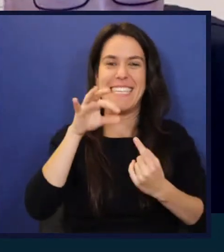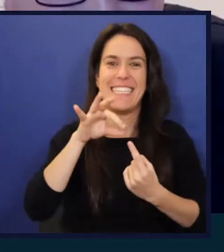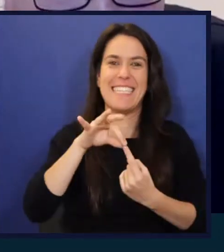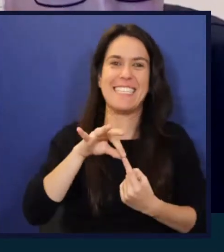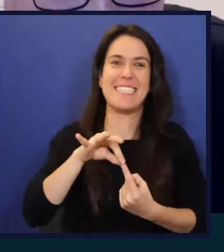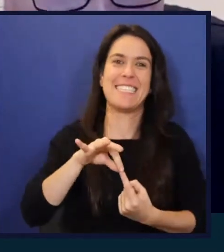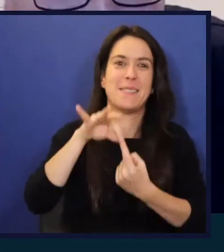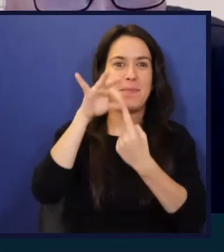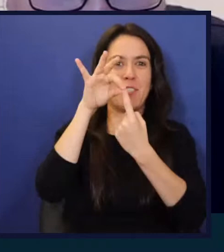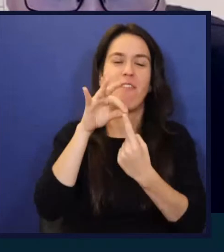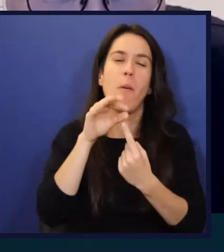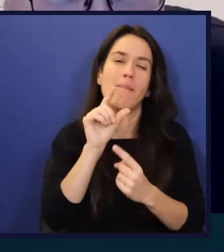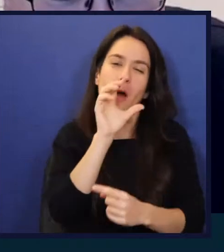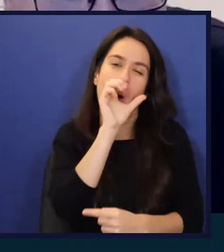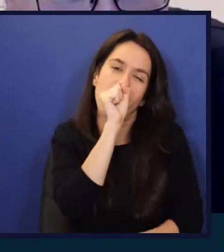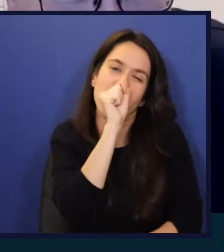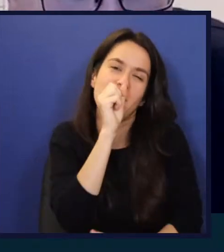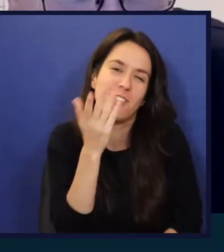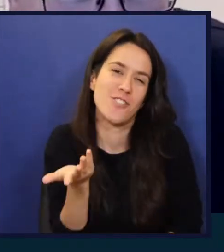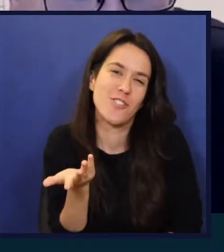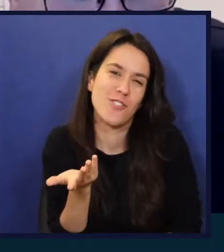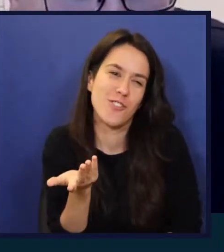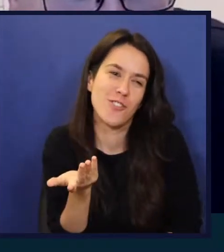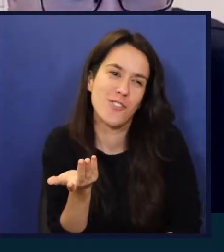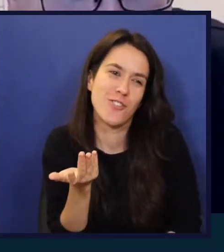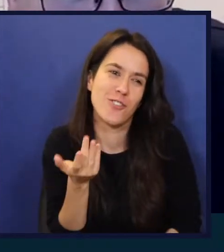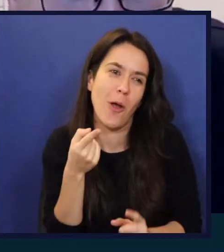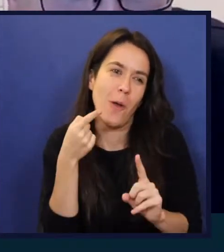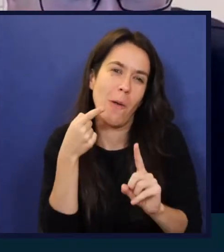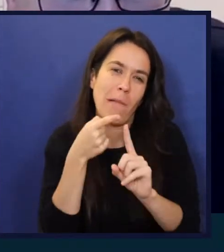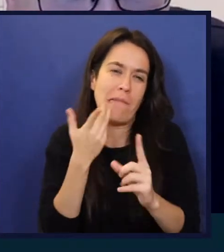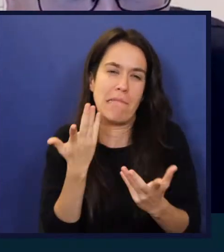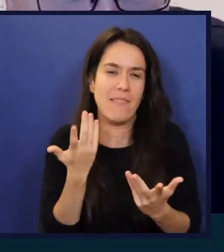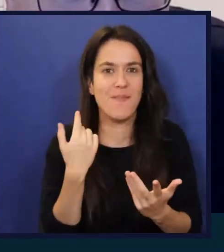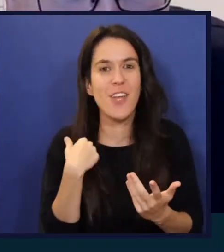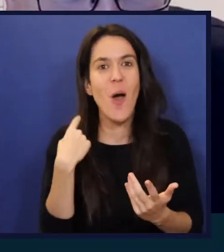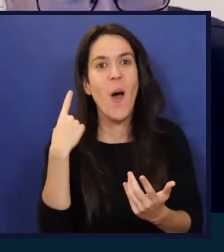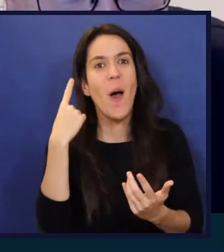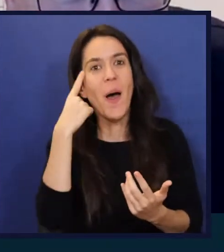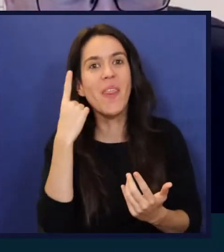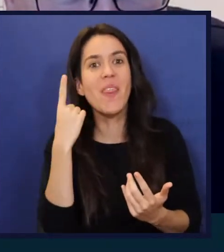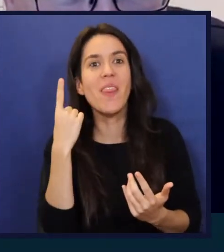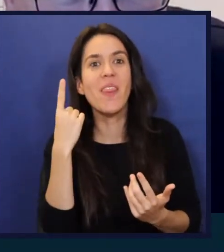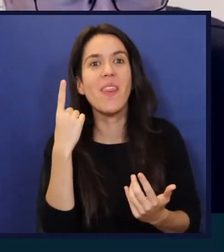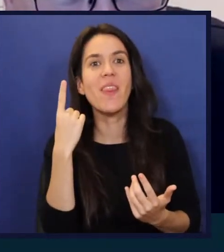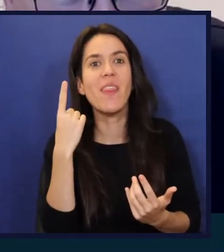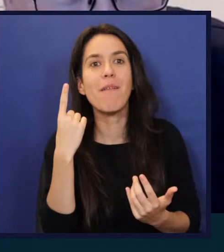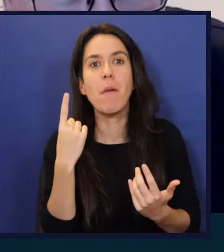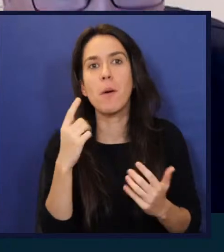little confidential, but I really like this community. Yeah. So how about just wait a month?